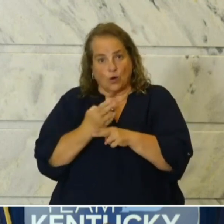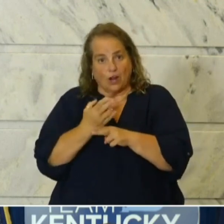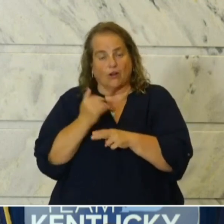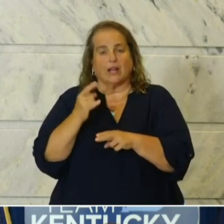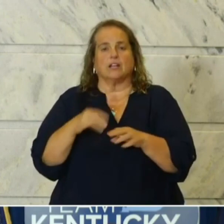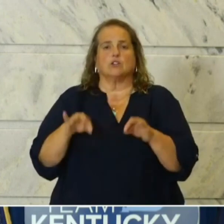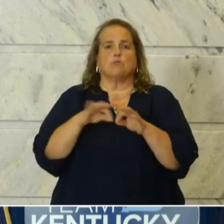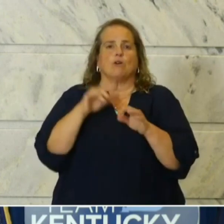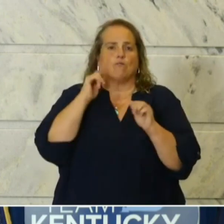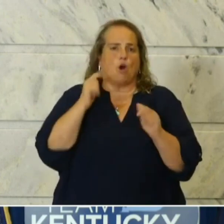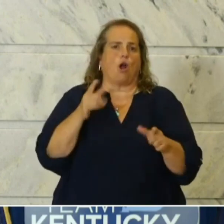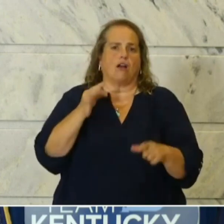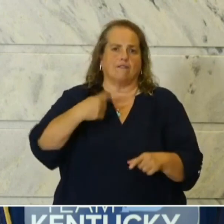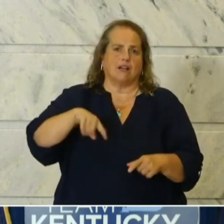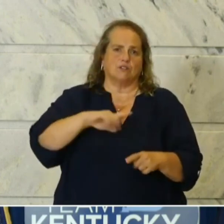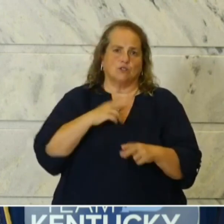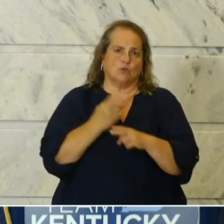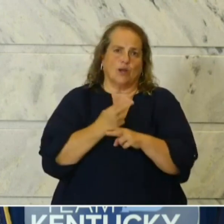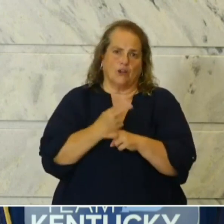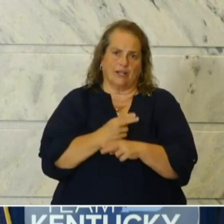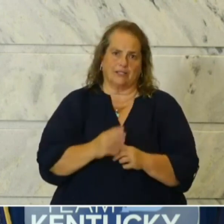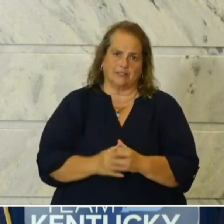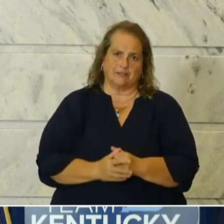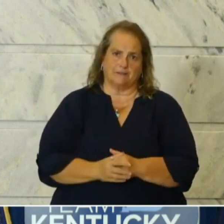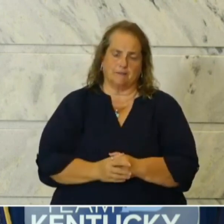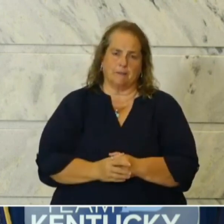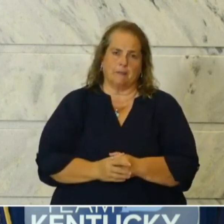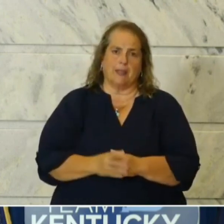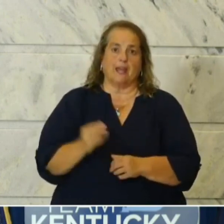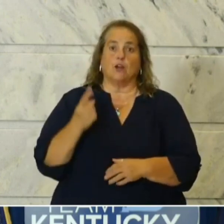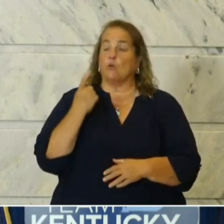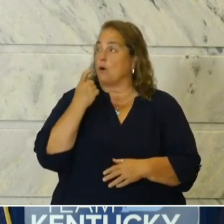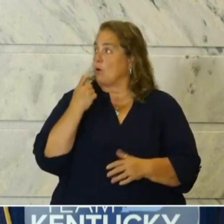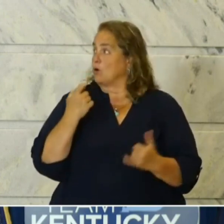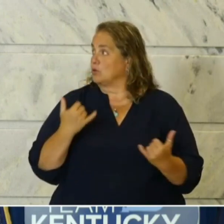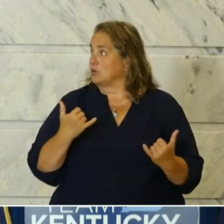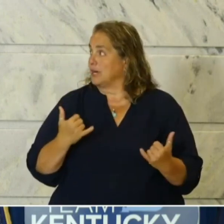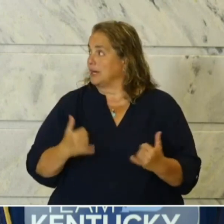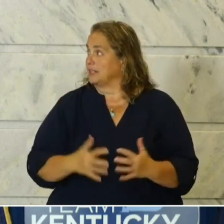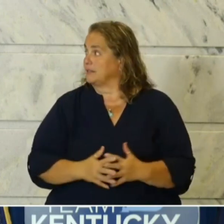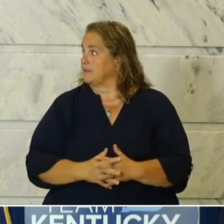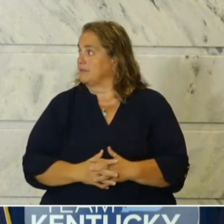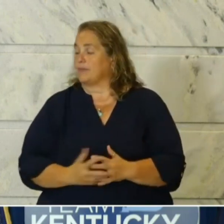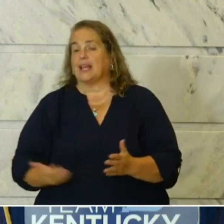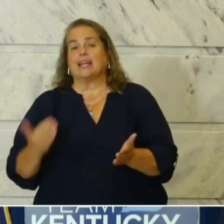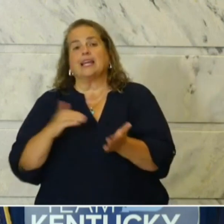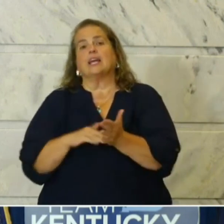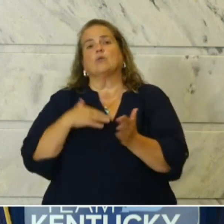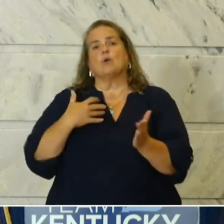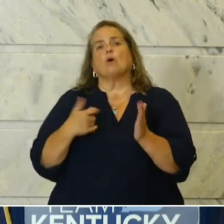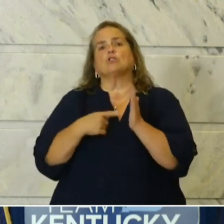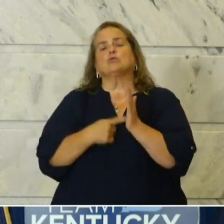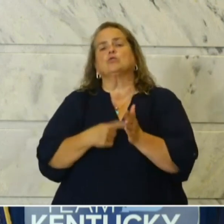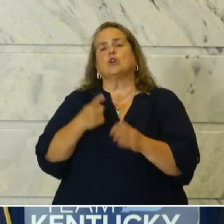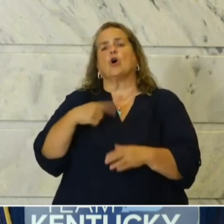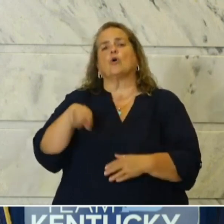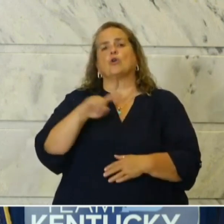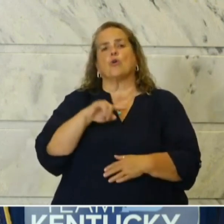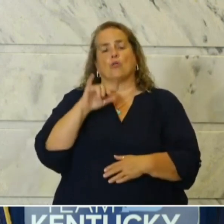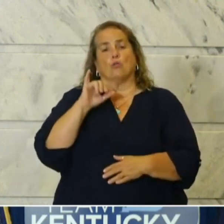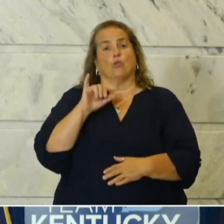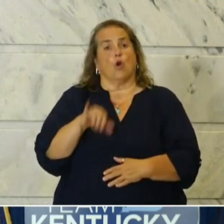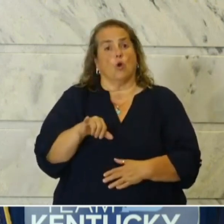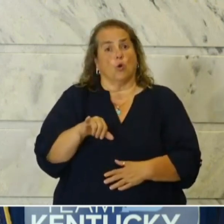important for all of us to be wearing them. And just one more today. Again, we want to show you those